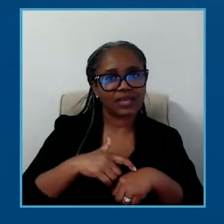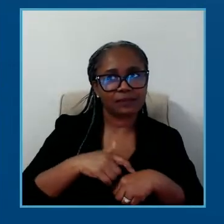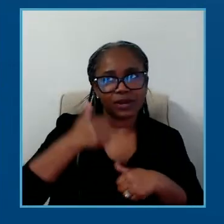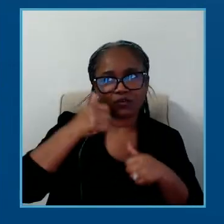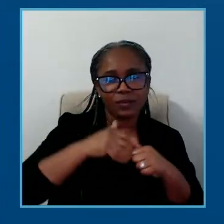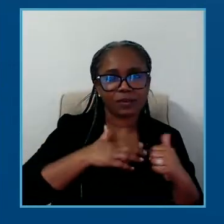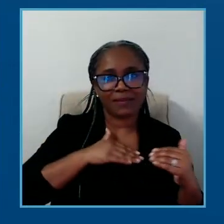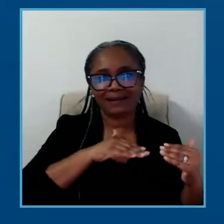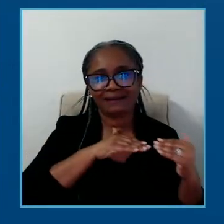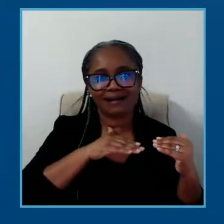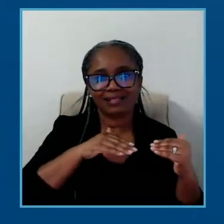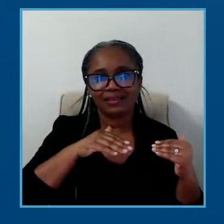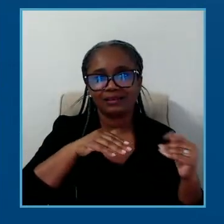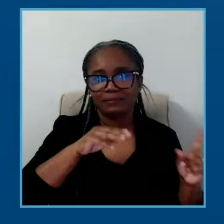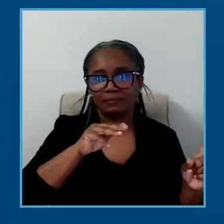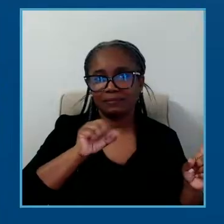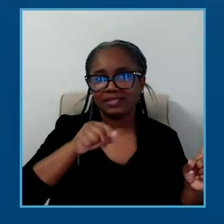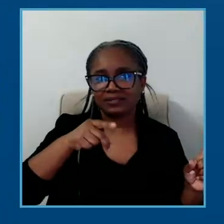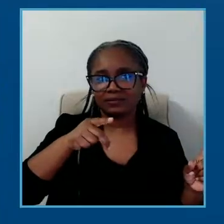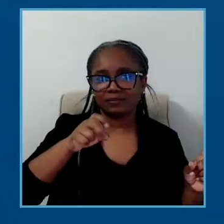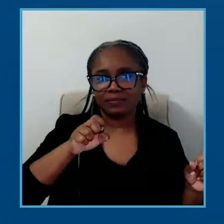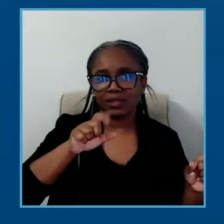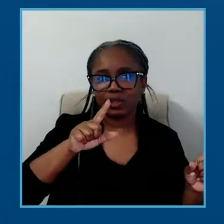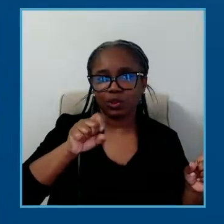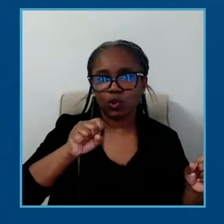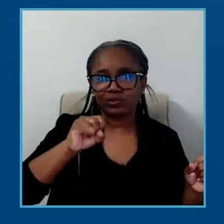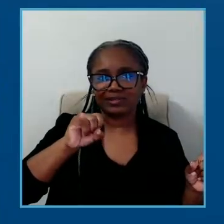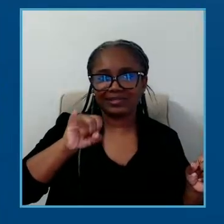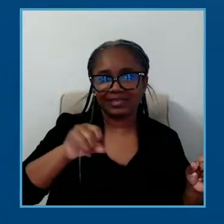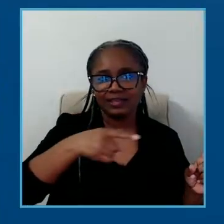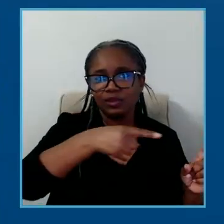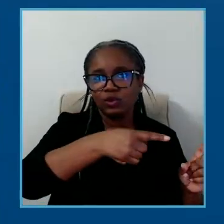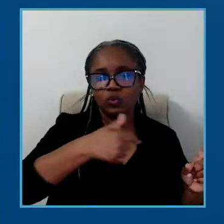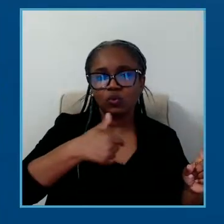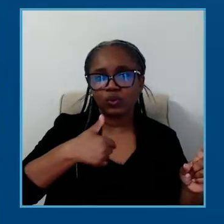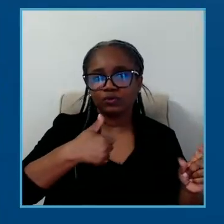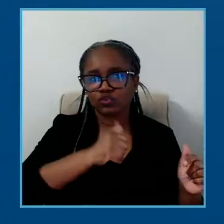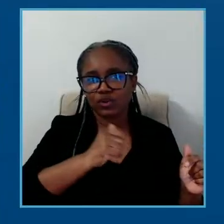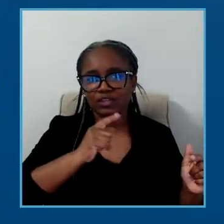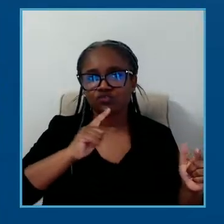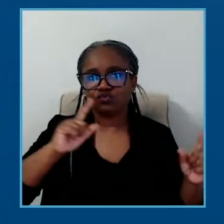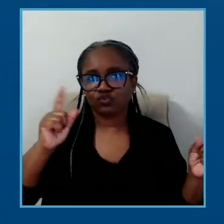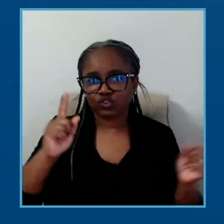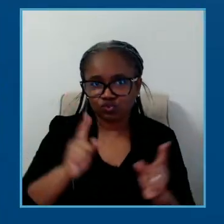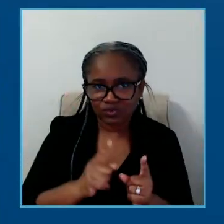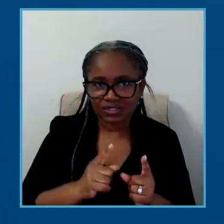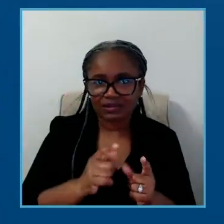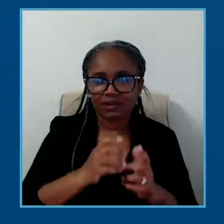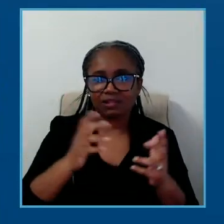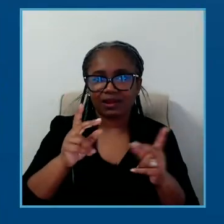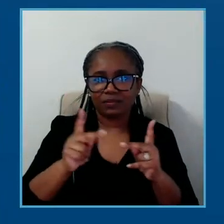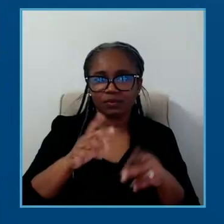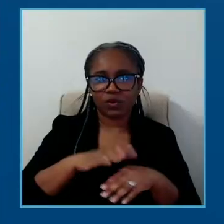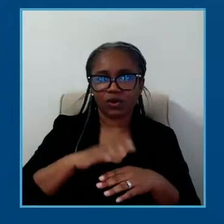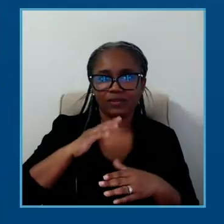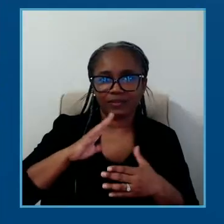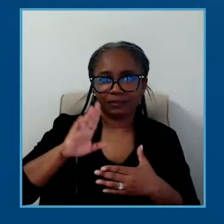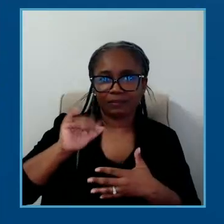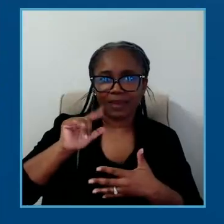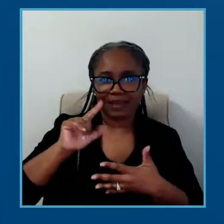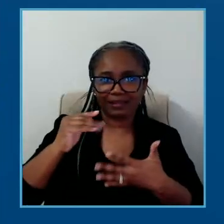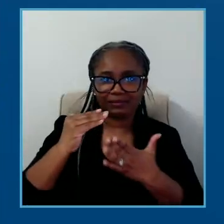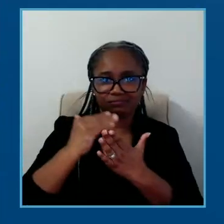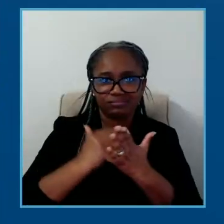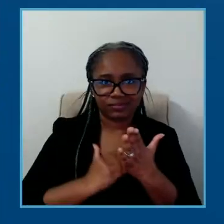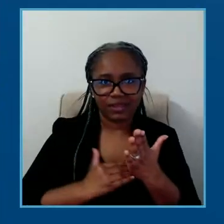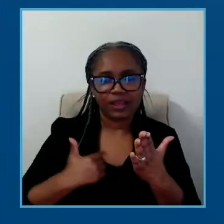with trying to reduce the number of people on the ballot and making sure we were very careful to reduce an equal number of men